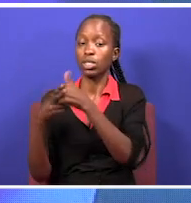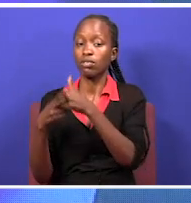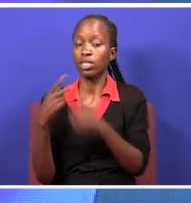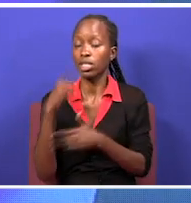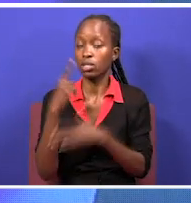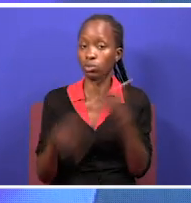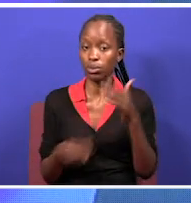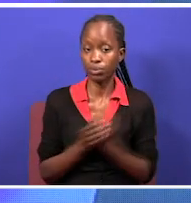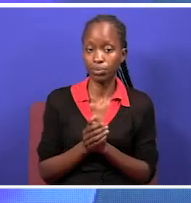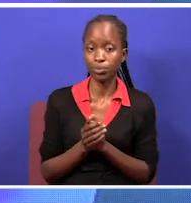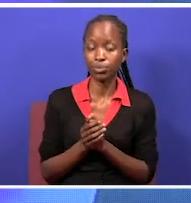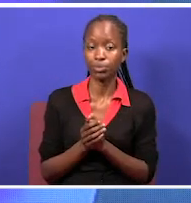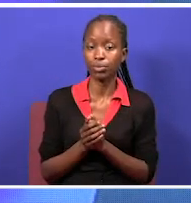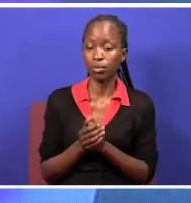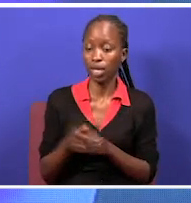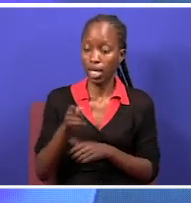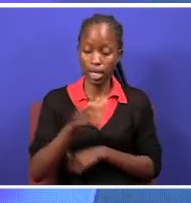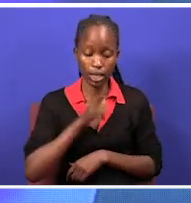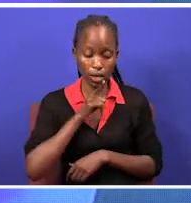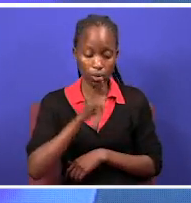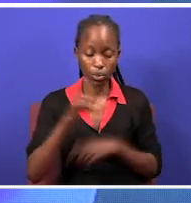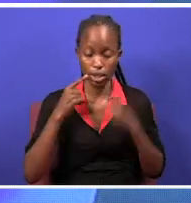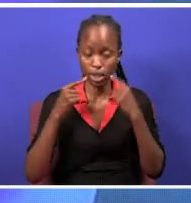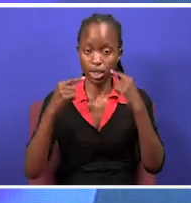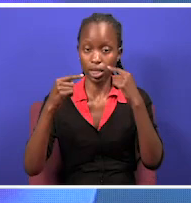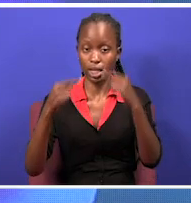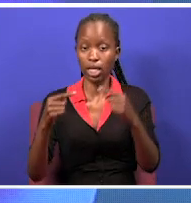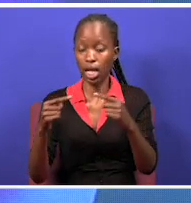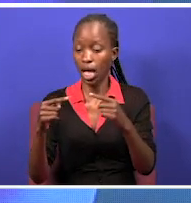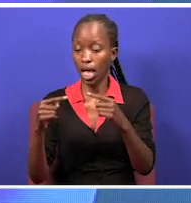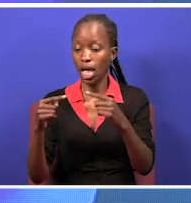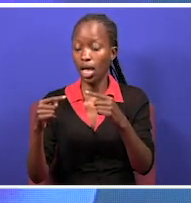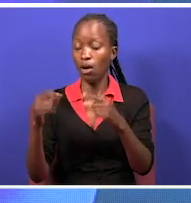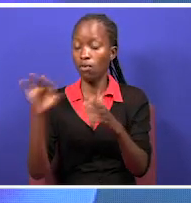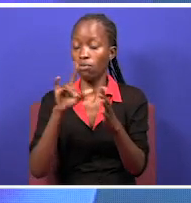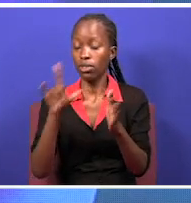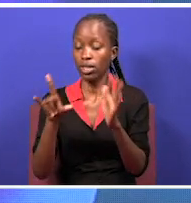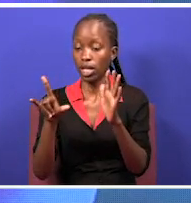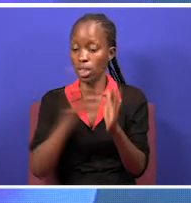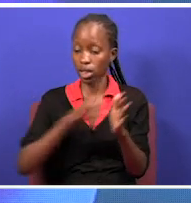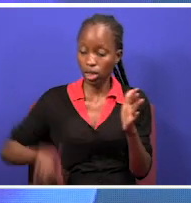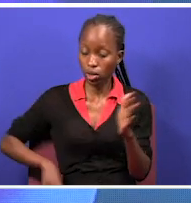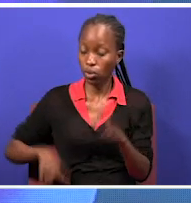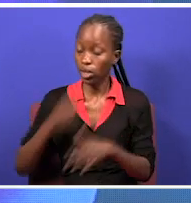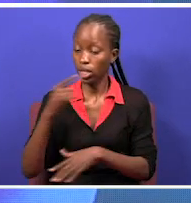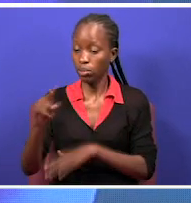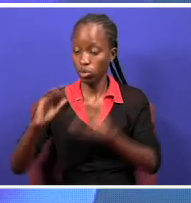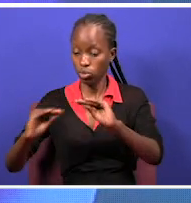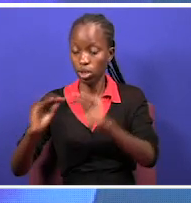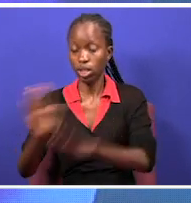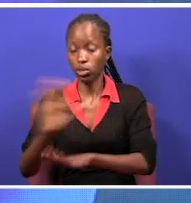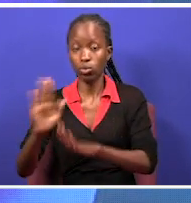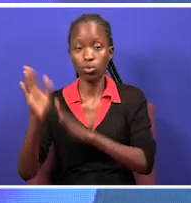it says, "These are the commands, decrees, and laws that the Lord your God directed me to teach you to